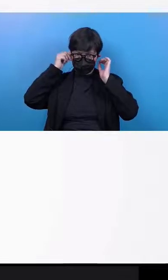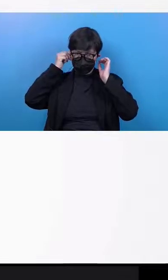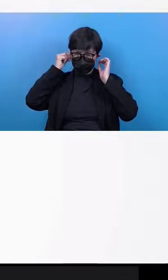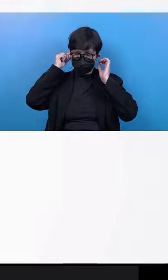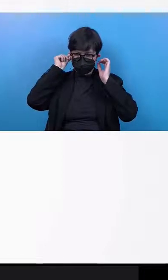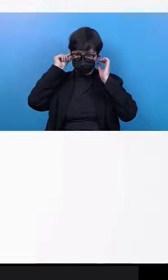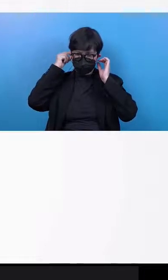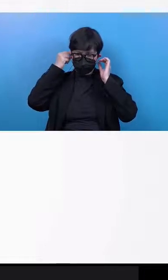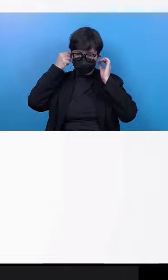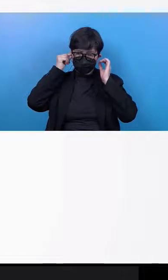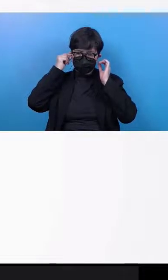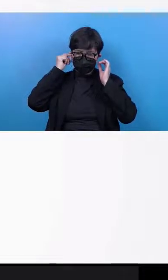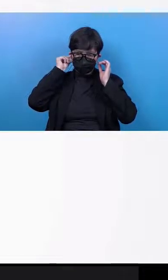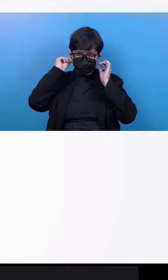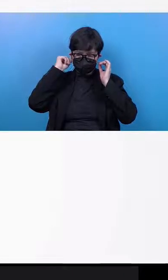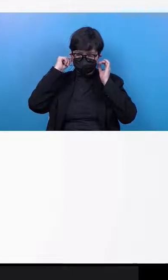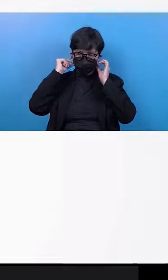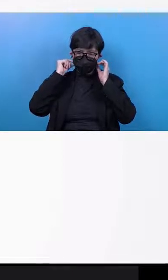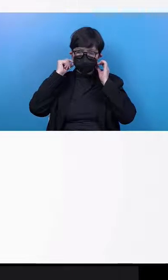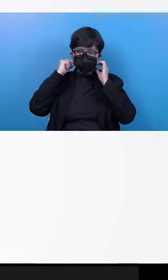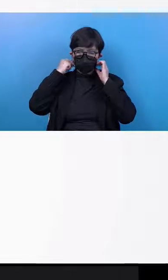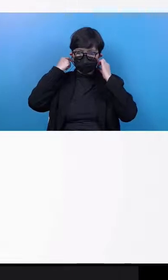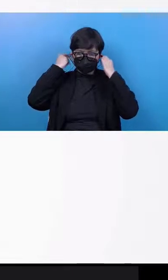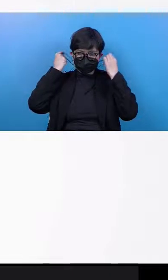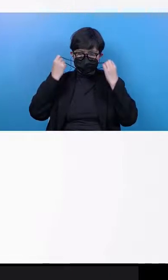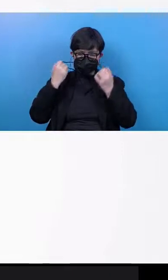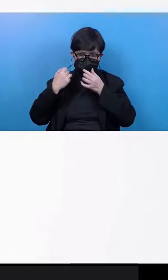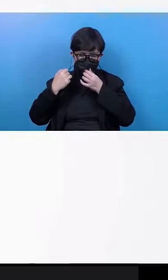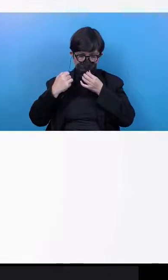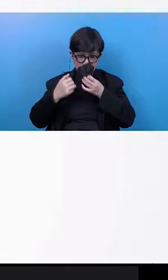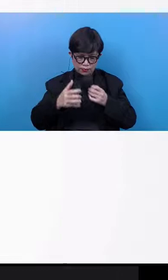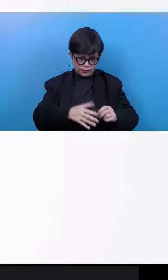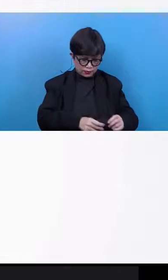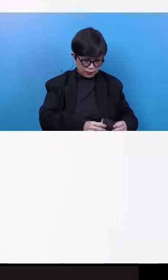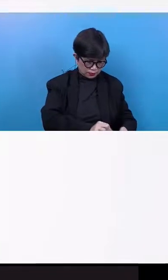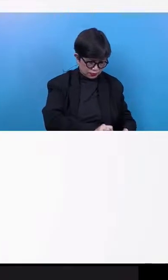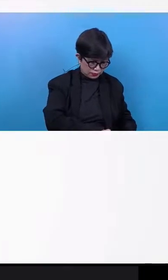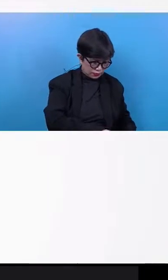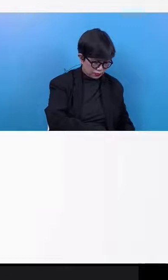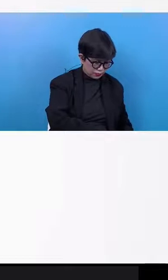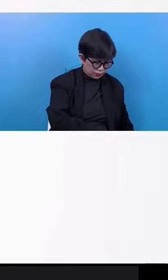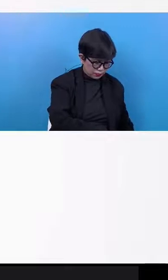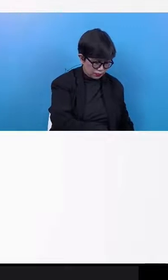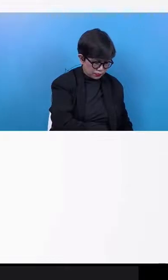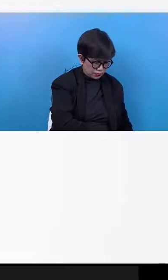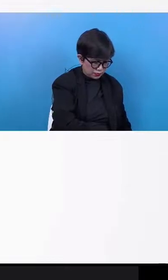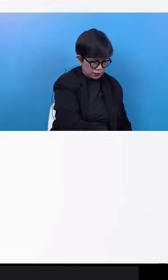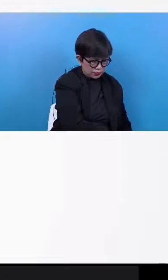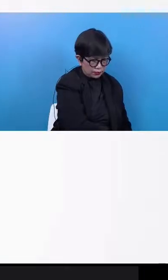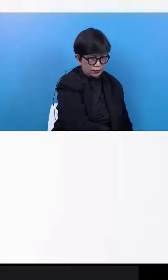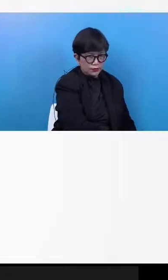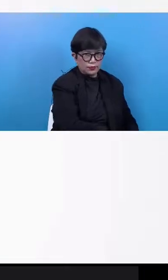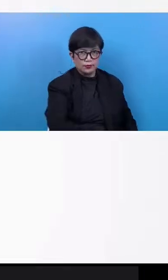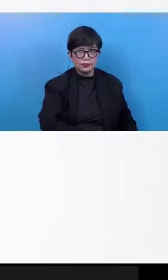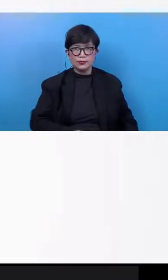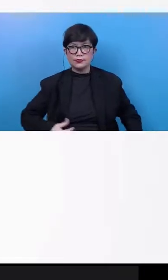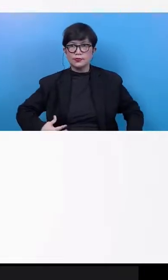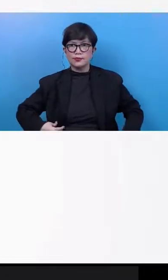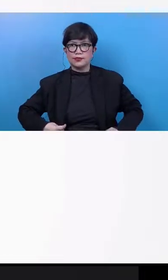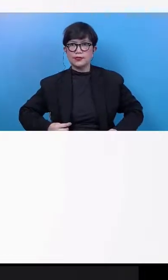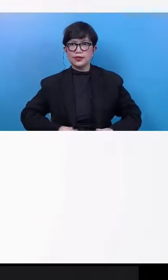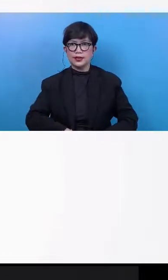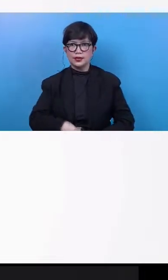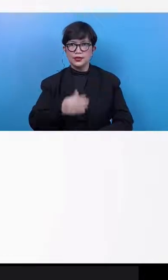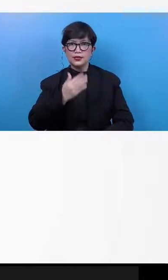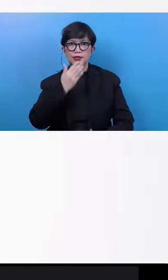Thank you. Thank you very much, and good afternoon, ladies and gentlemen. It's a pleasure again to welcome you to the second plenary of